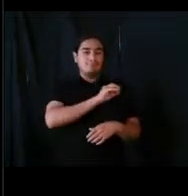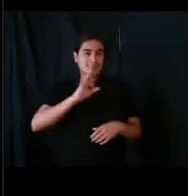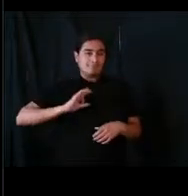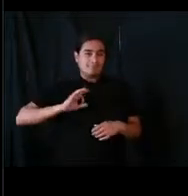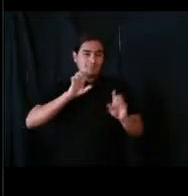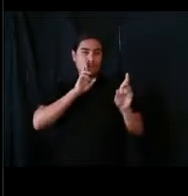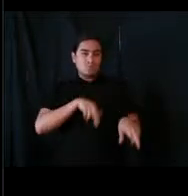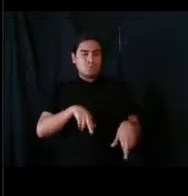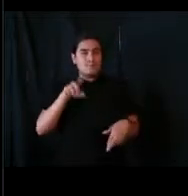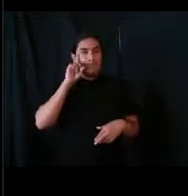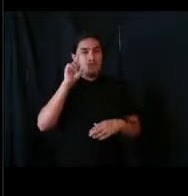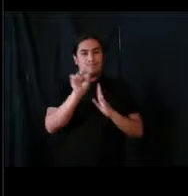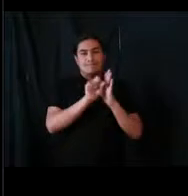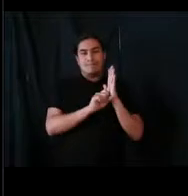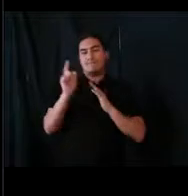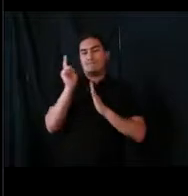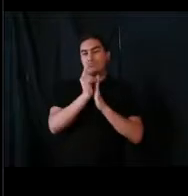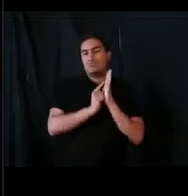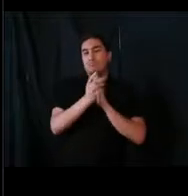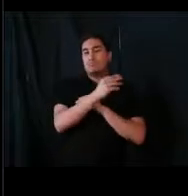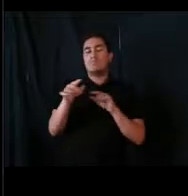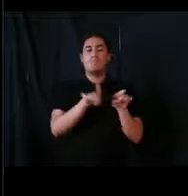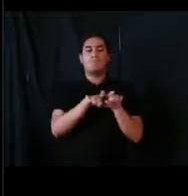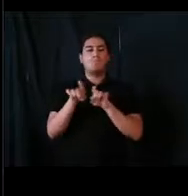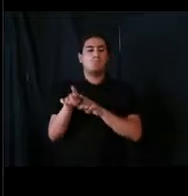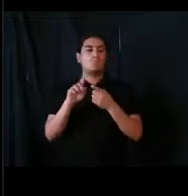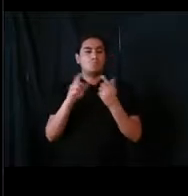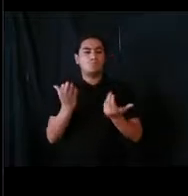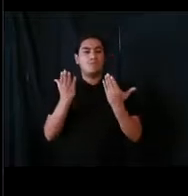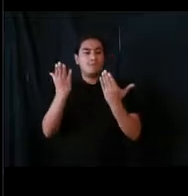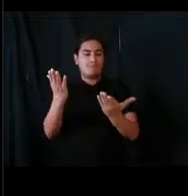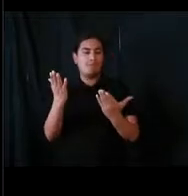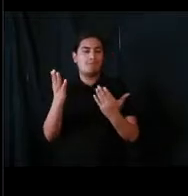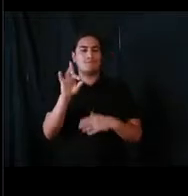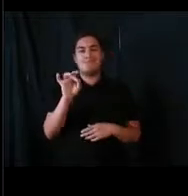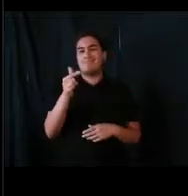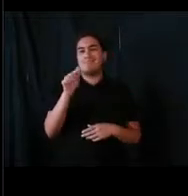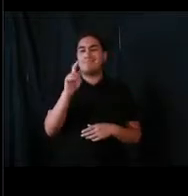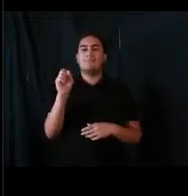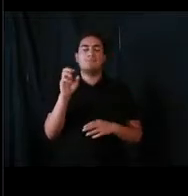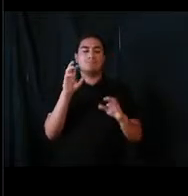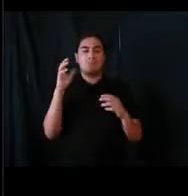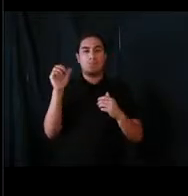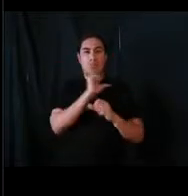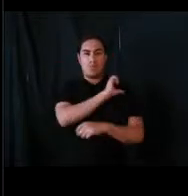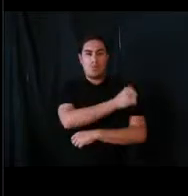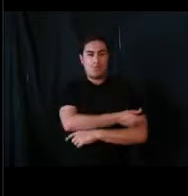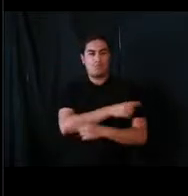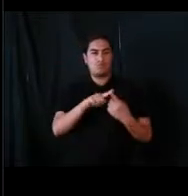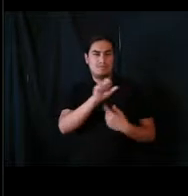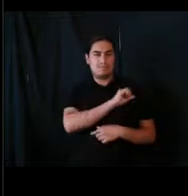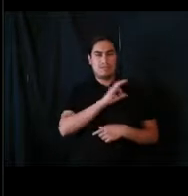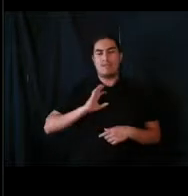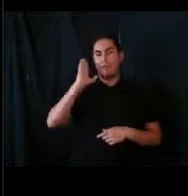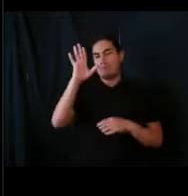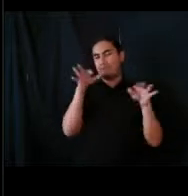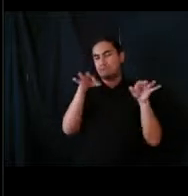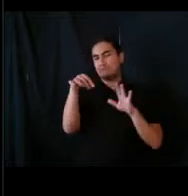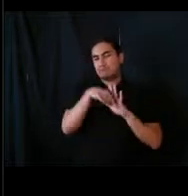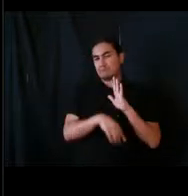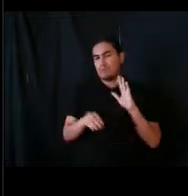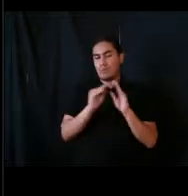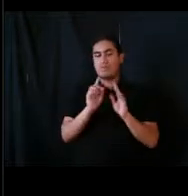legislation and also to provide a delegated authority to staff which i'll describe in a moment but first as